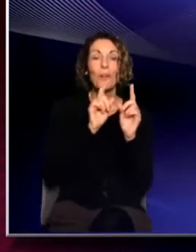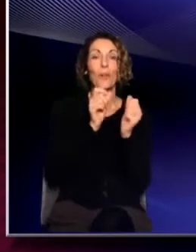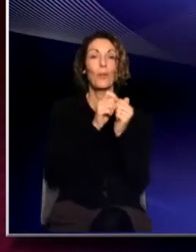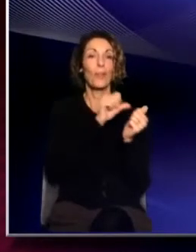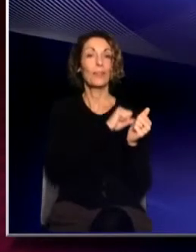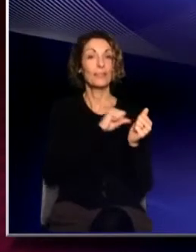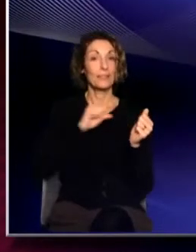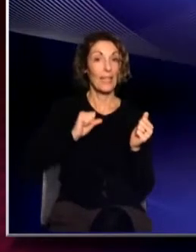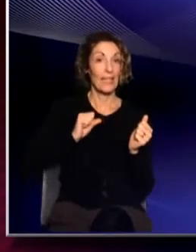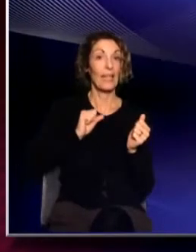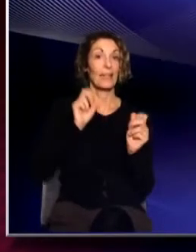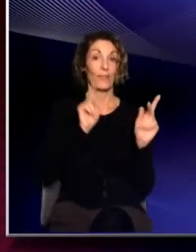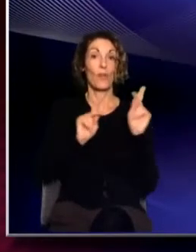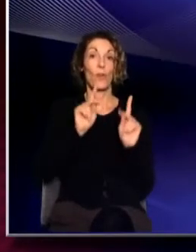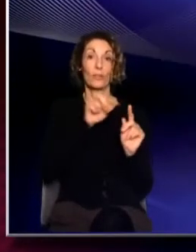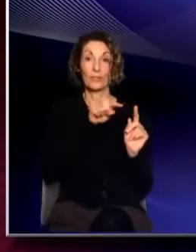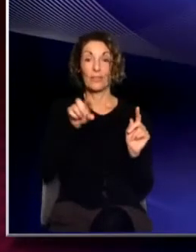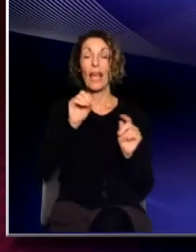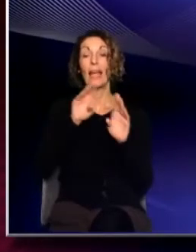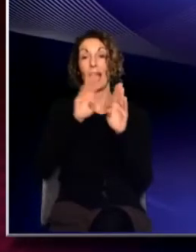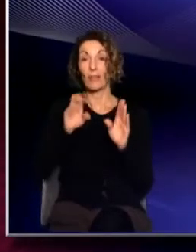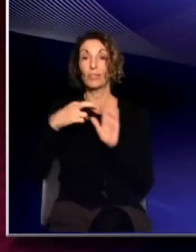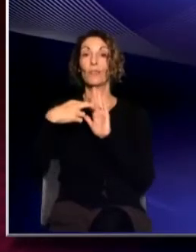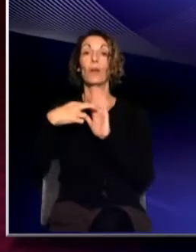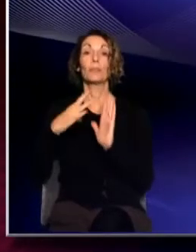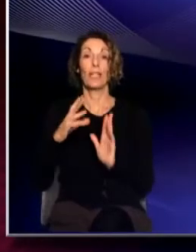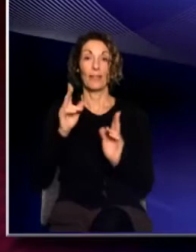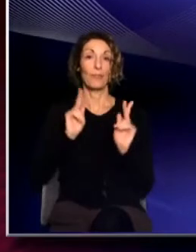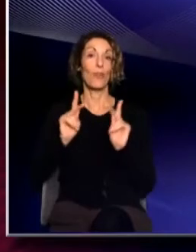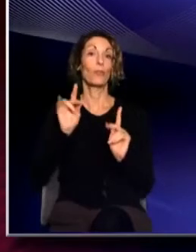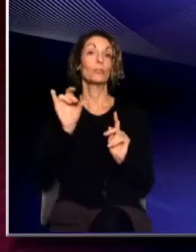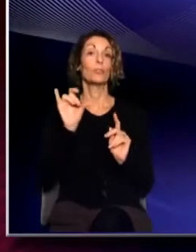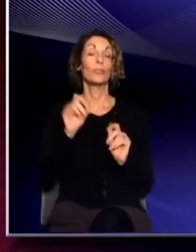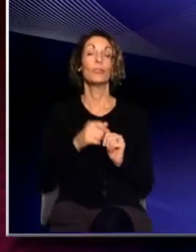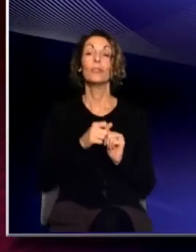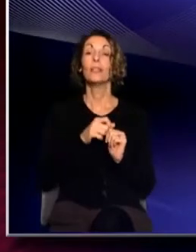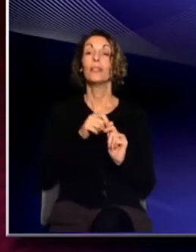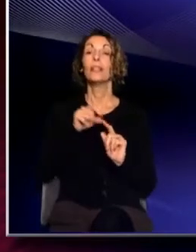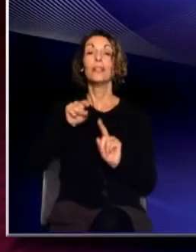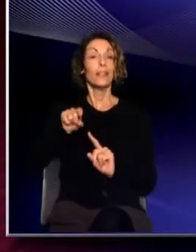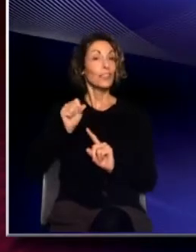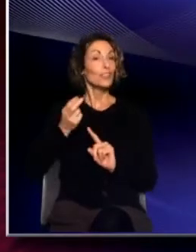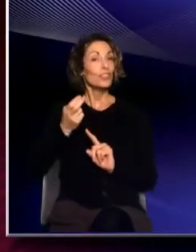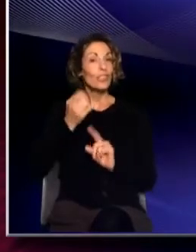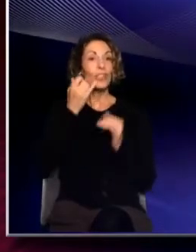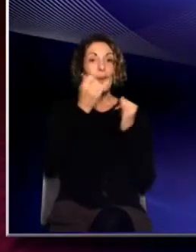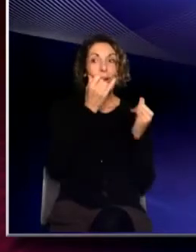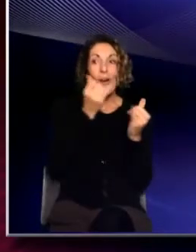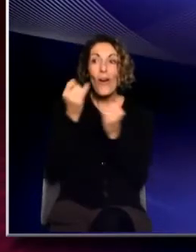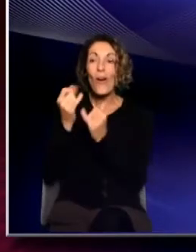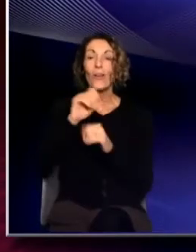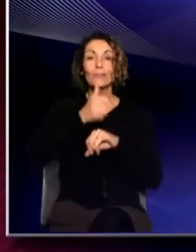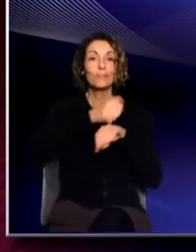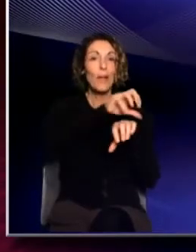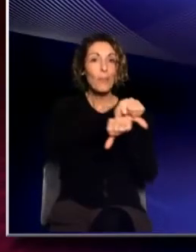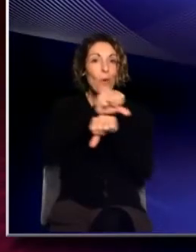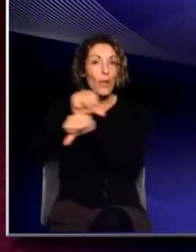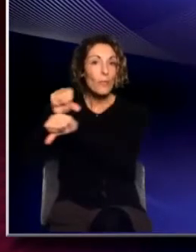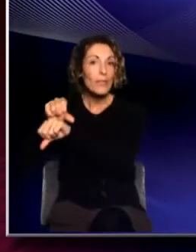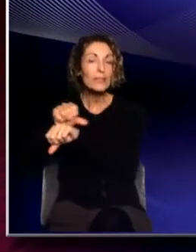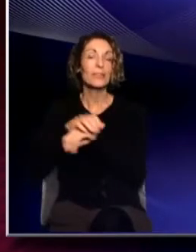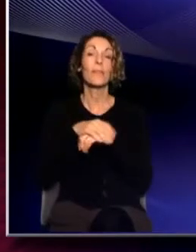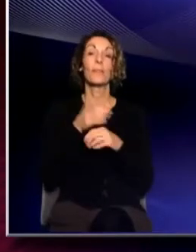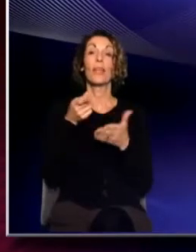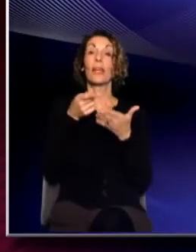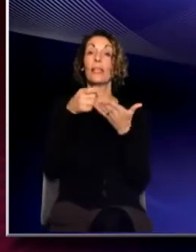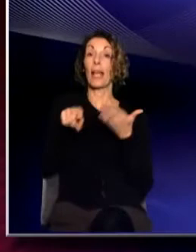Senate folks, with the House of Representatives folks. She's calling them, making appointments. Next